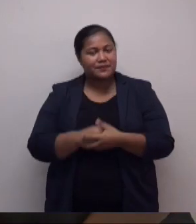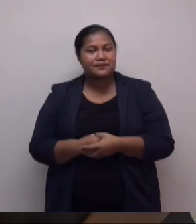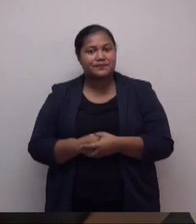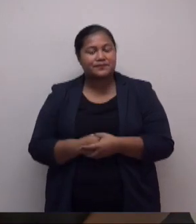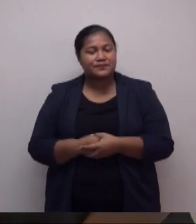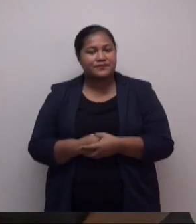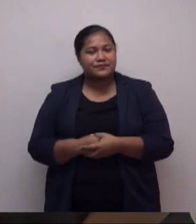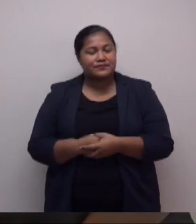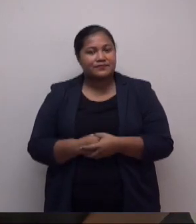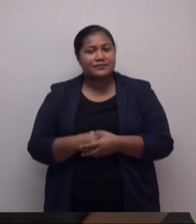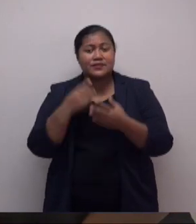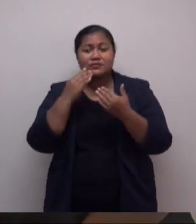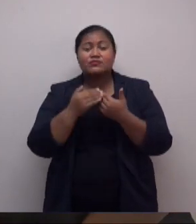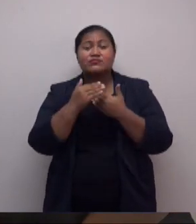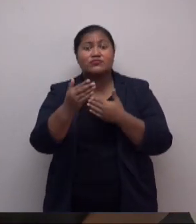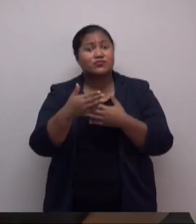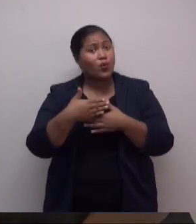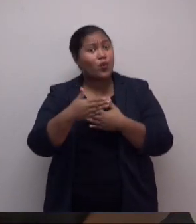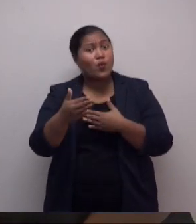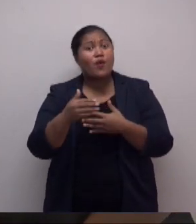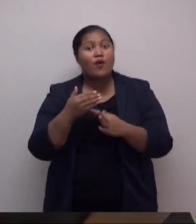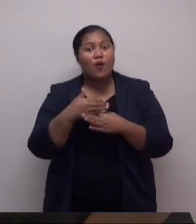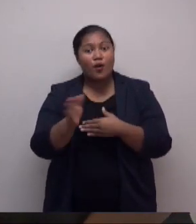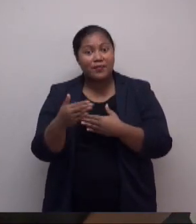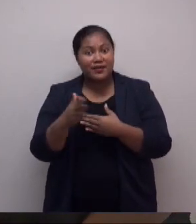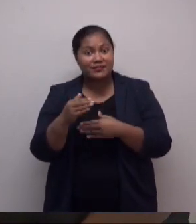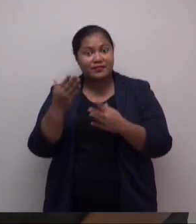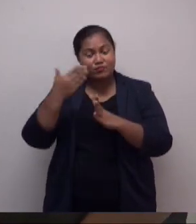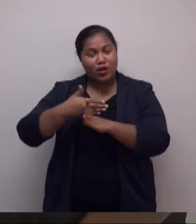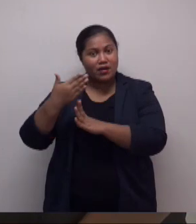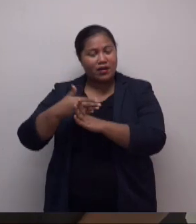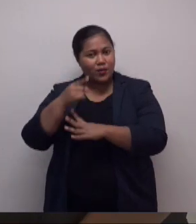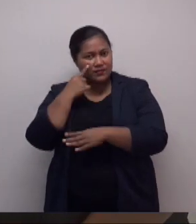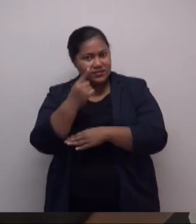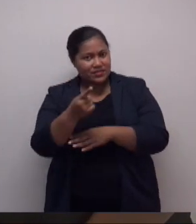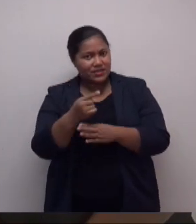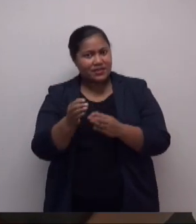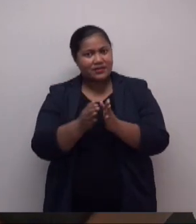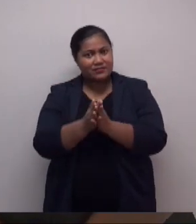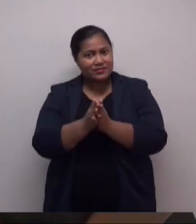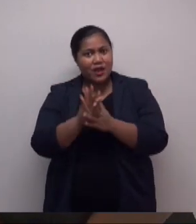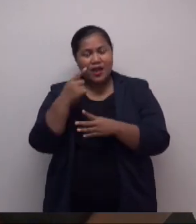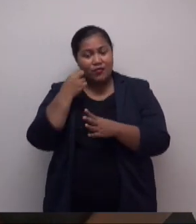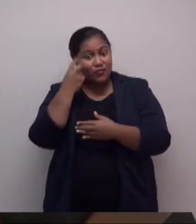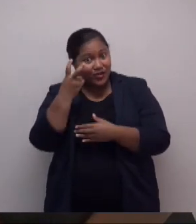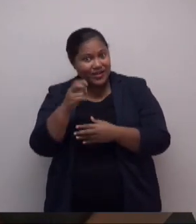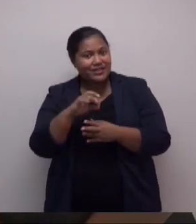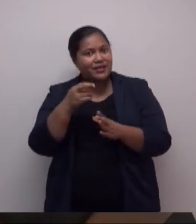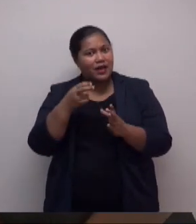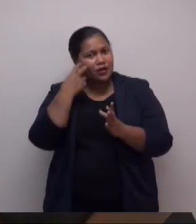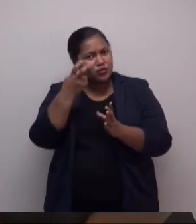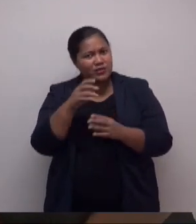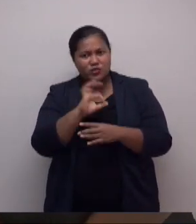look forward to open our border, and we have to recognize that tourists don't just magically appear